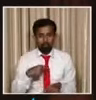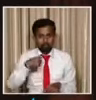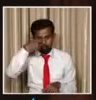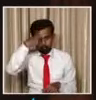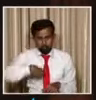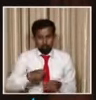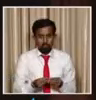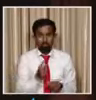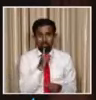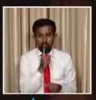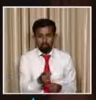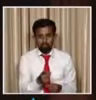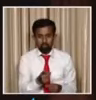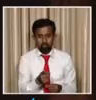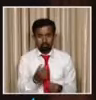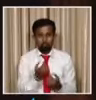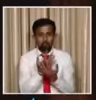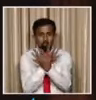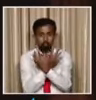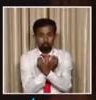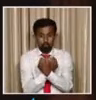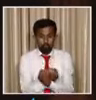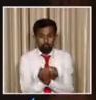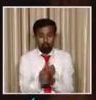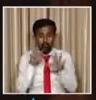I am even ready to go to the gallows. Conduct the